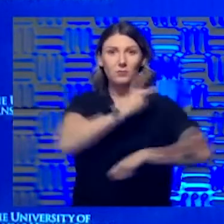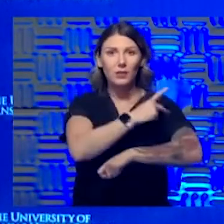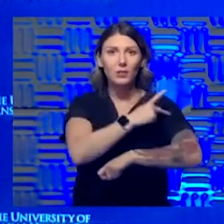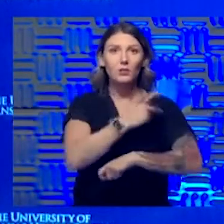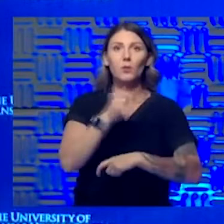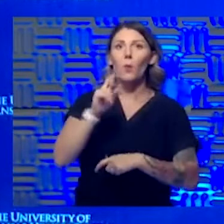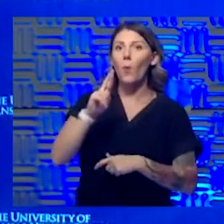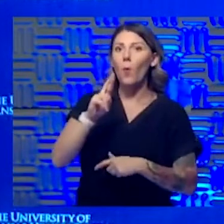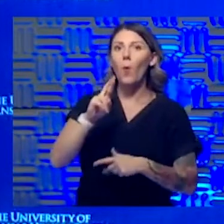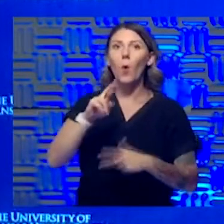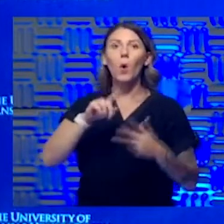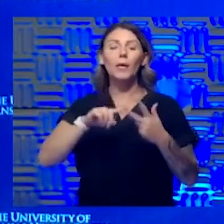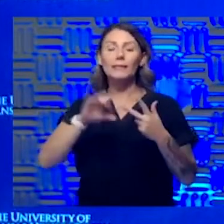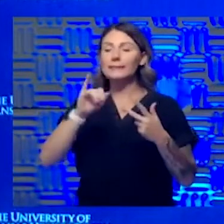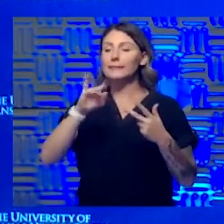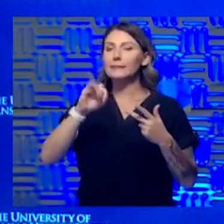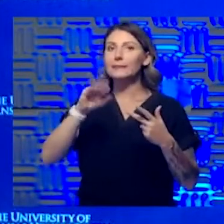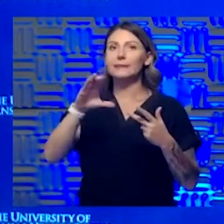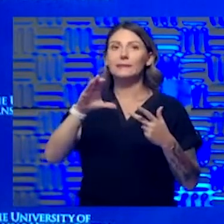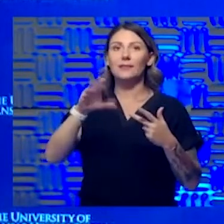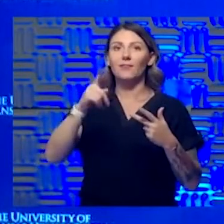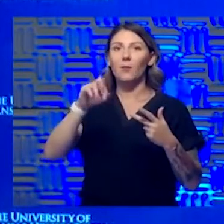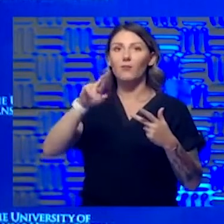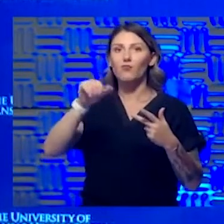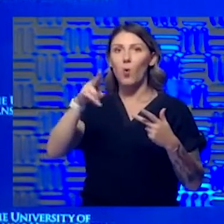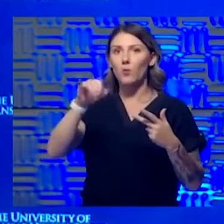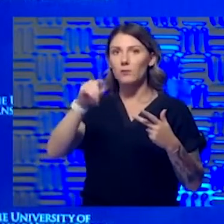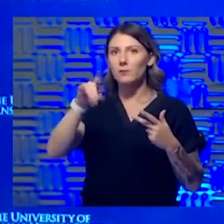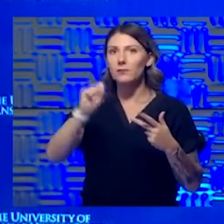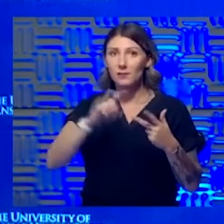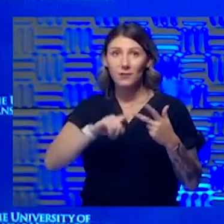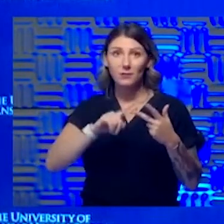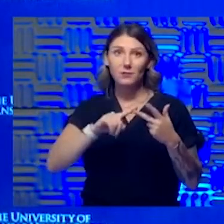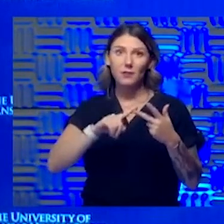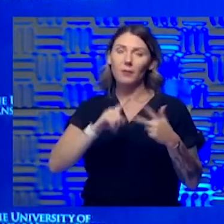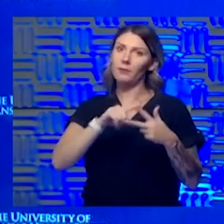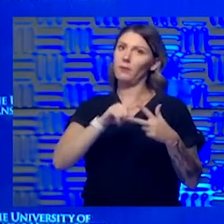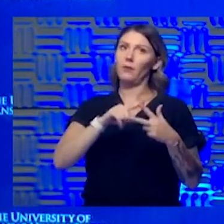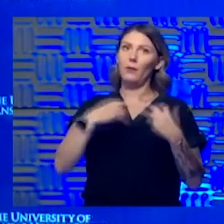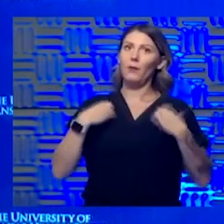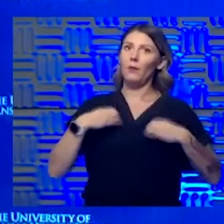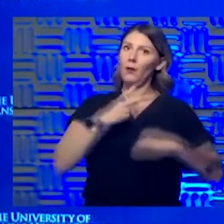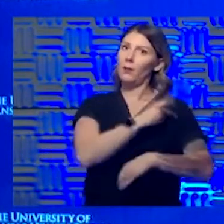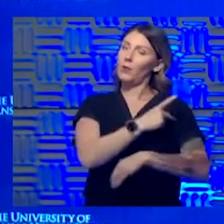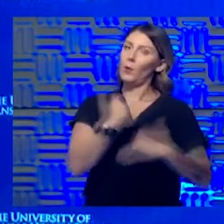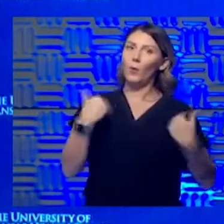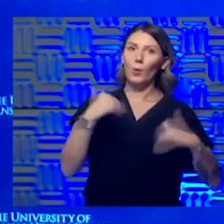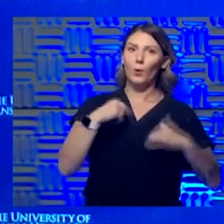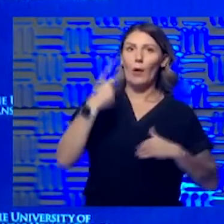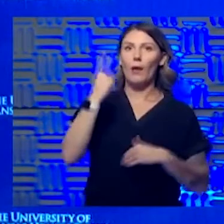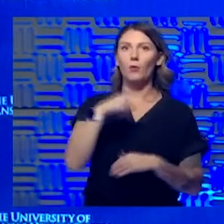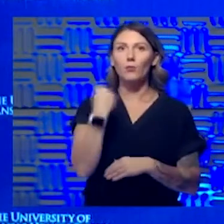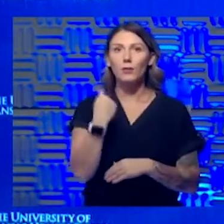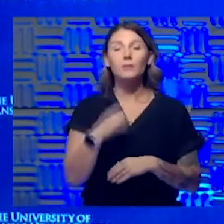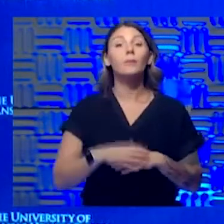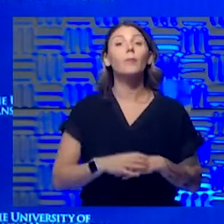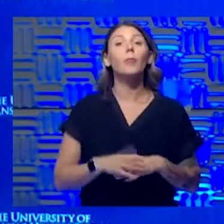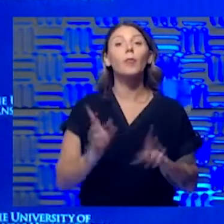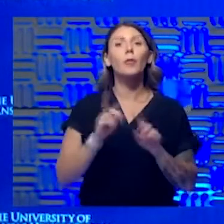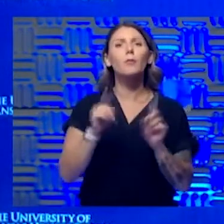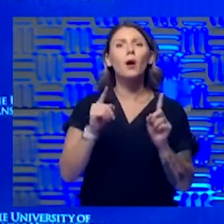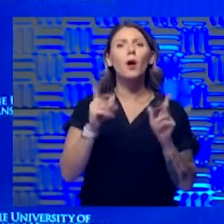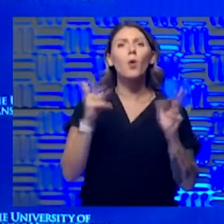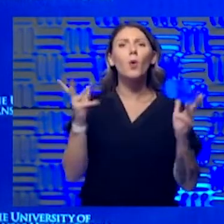the CF patients aren't necessarily immunosuppressed. Clearly, the lung transplant patients are. And I think you have to say, what is a